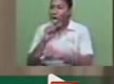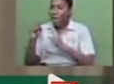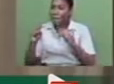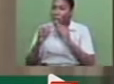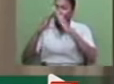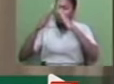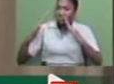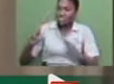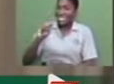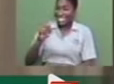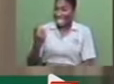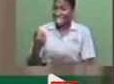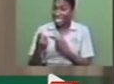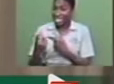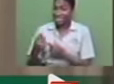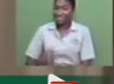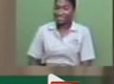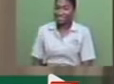in 2009.